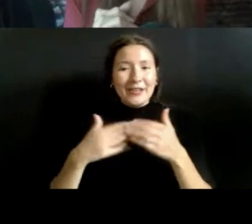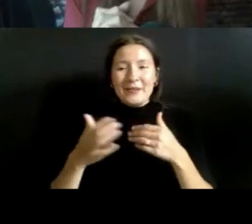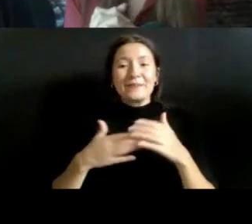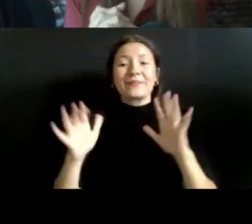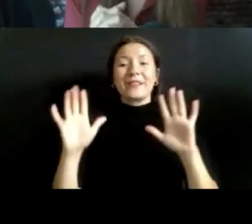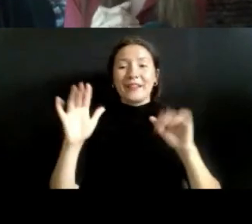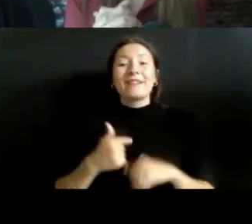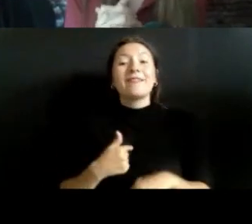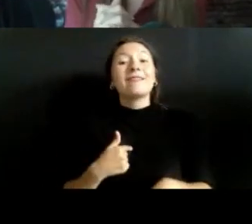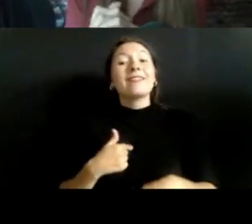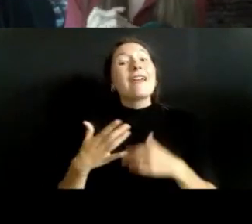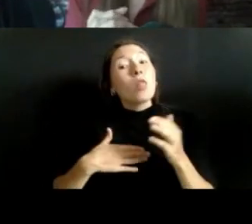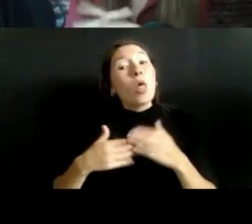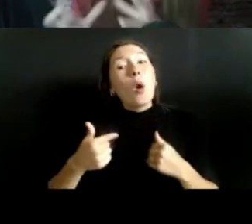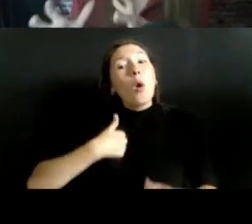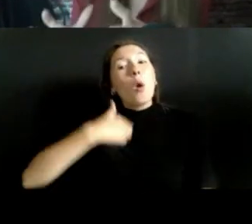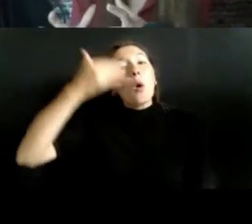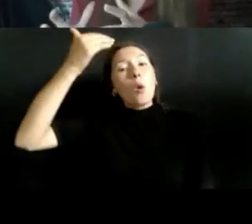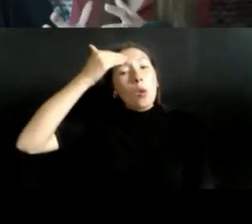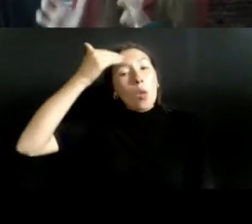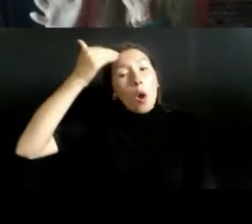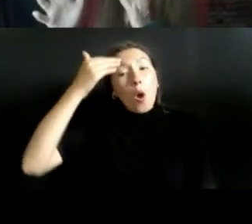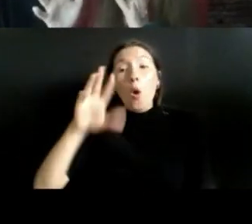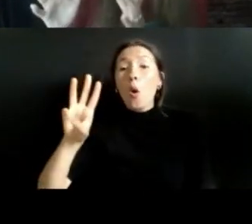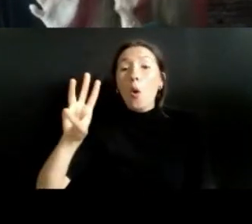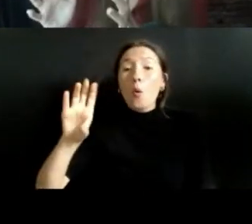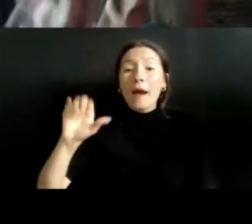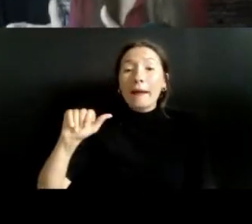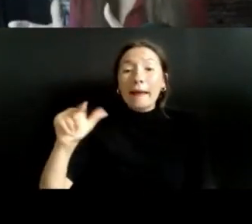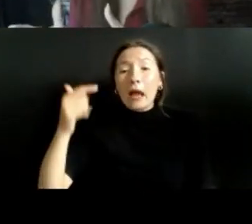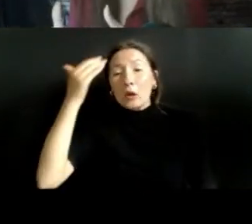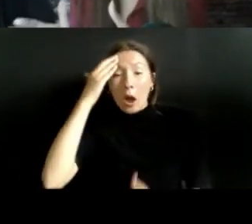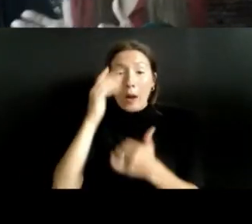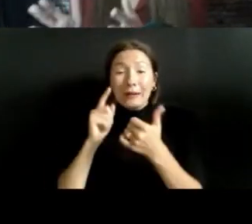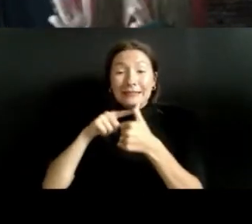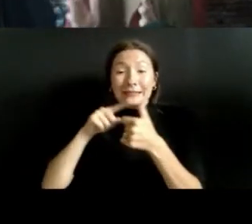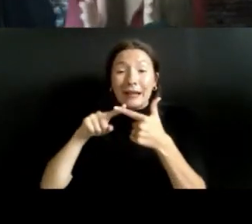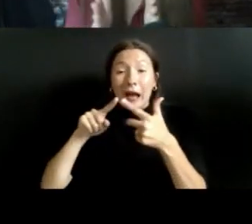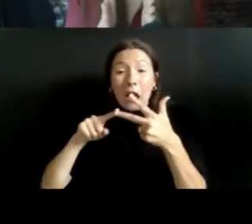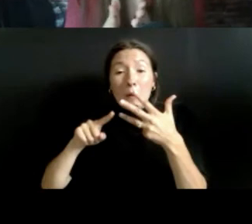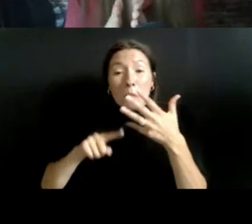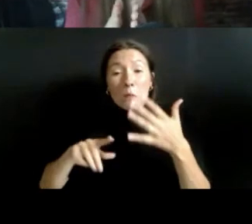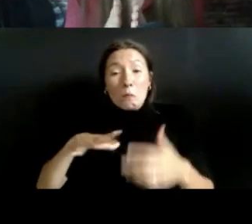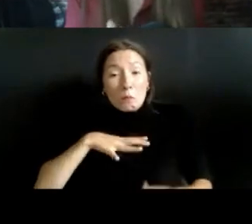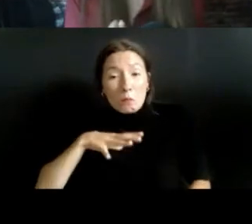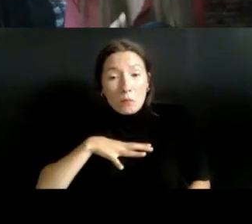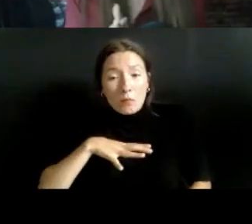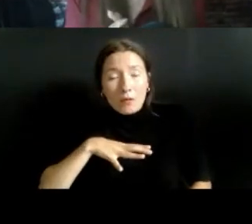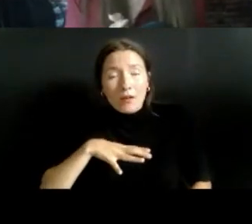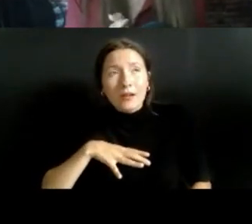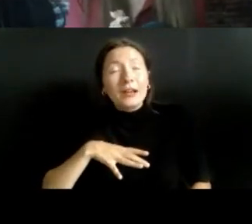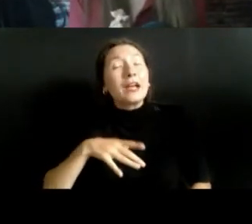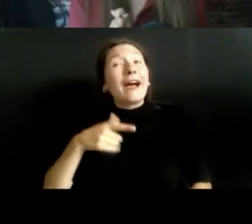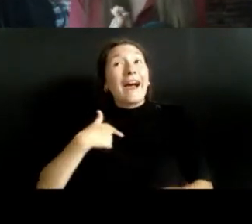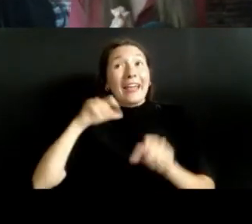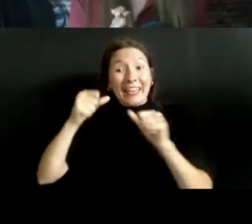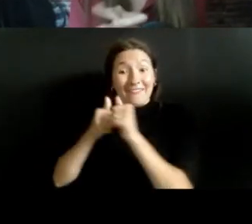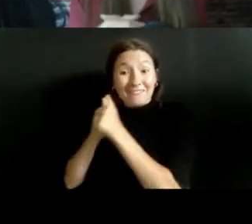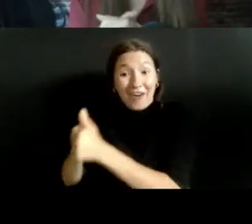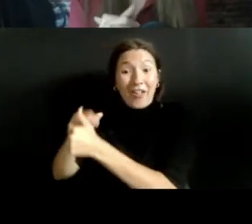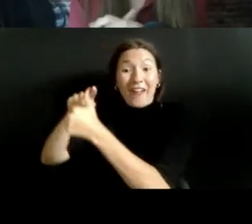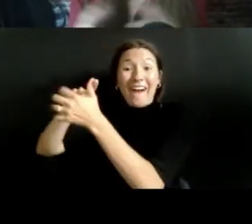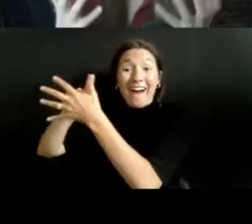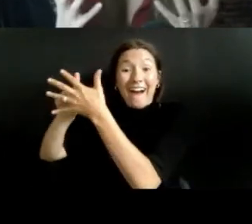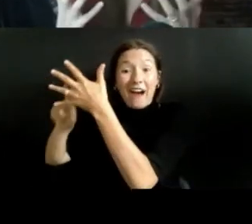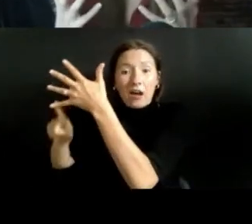be compliant without being helpful. And so I always like to have conversations with